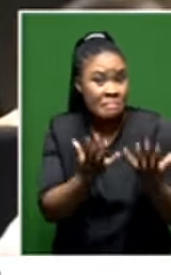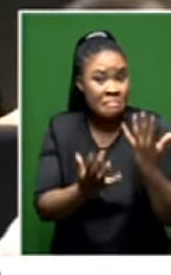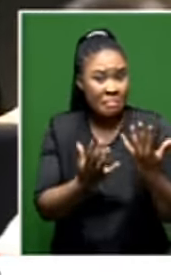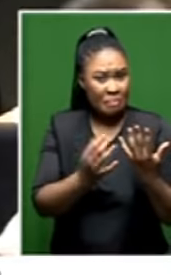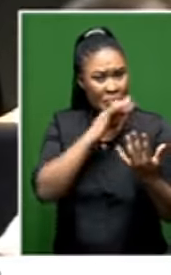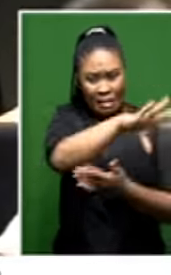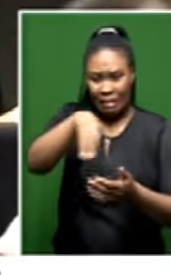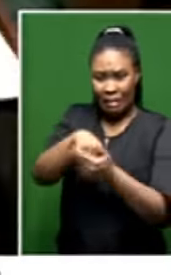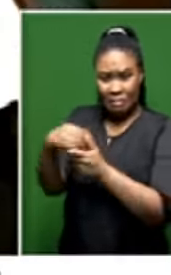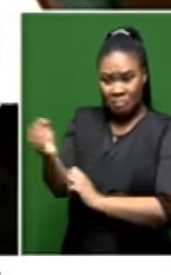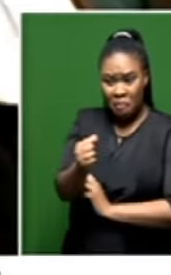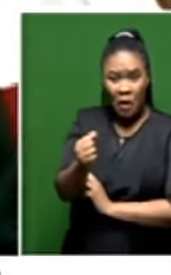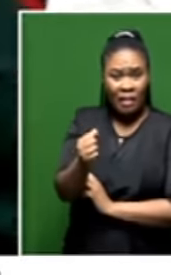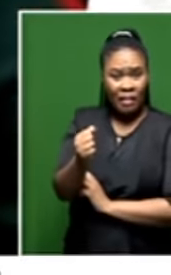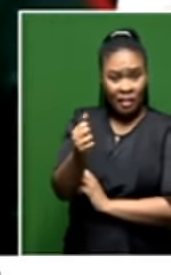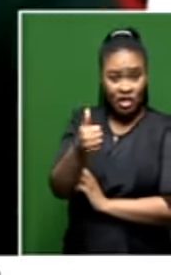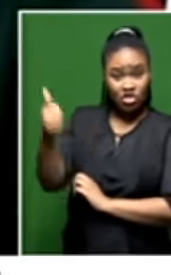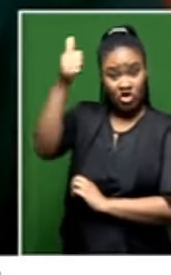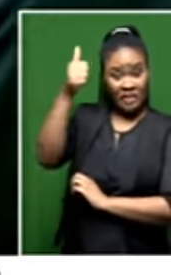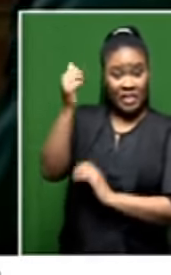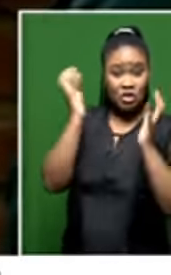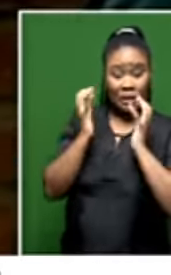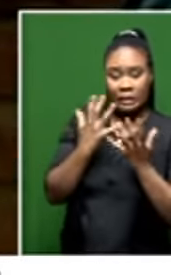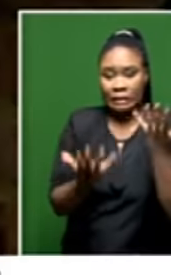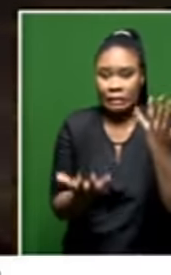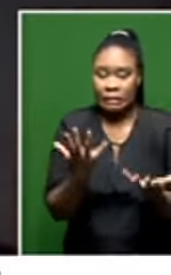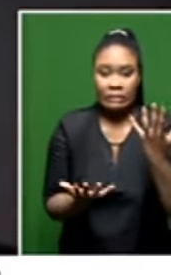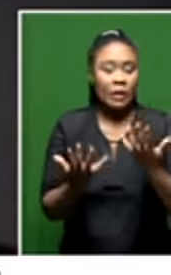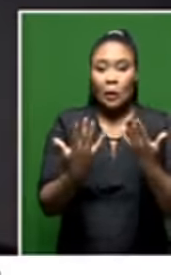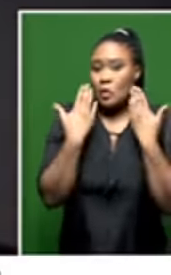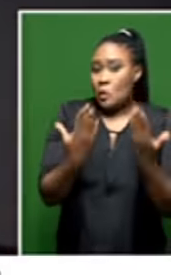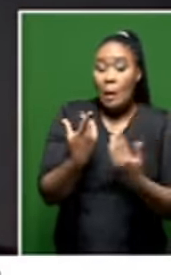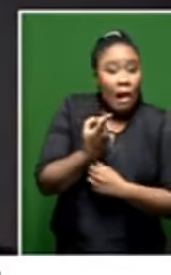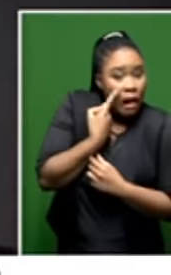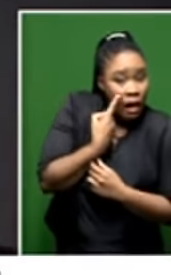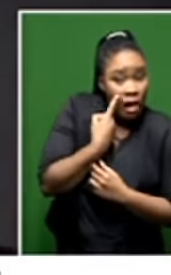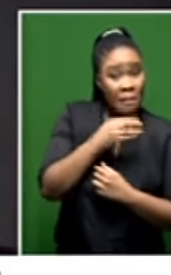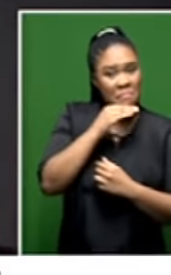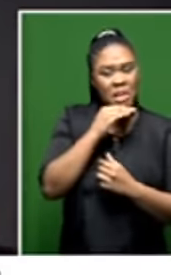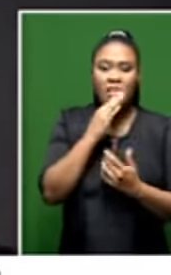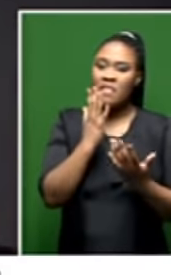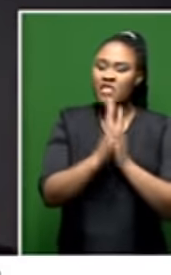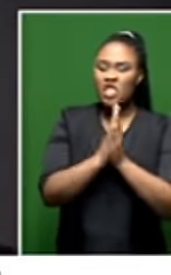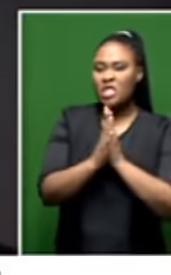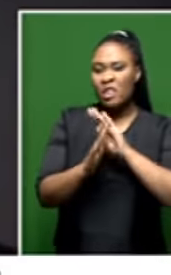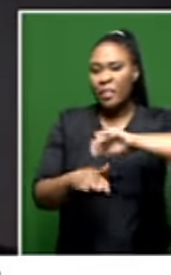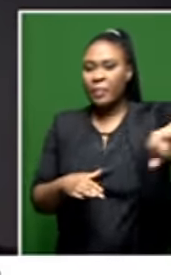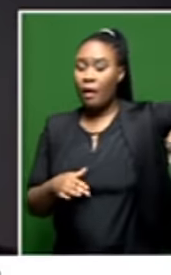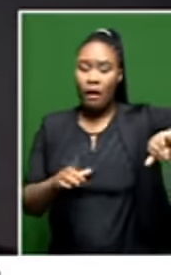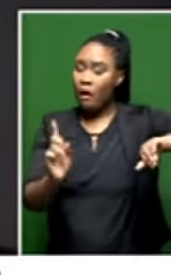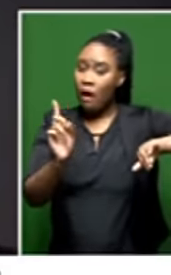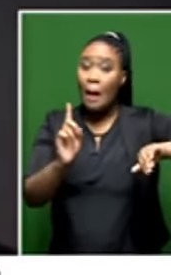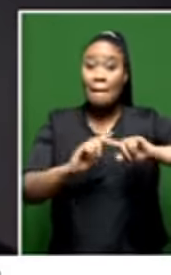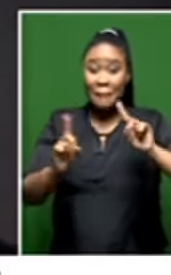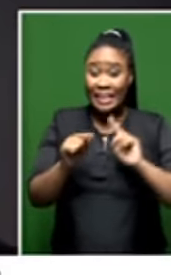contentious to put in that role. I think that will be a consideration. I'm not saying that he would definitely be disqualified on that ground, but I think that is definitely going